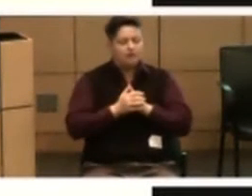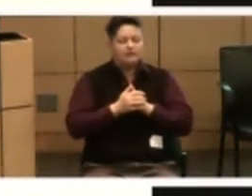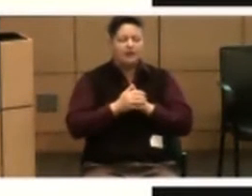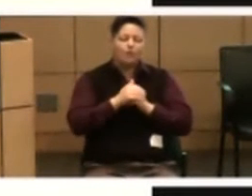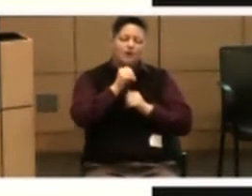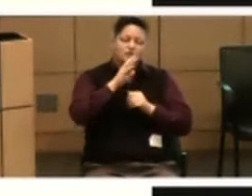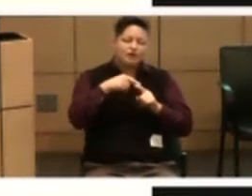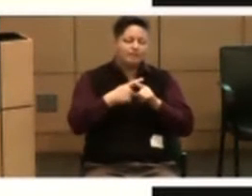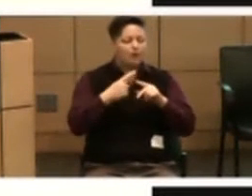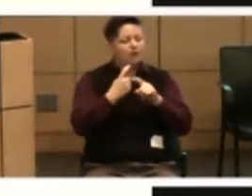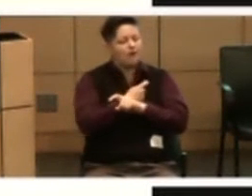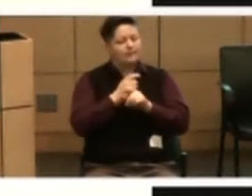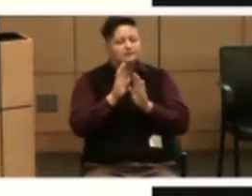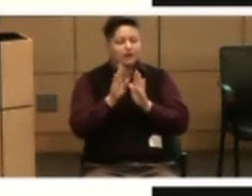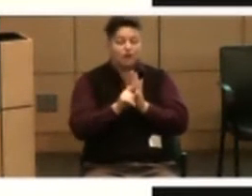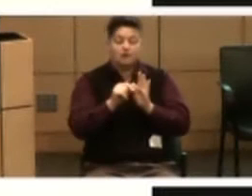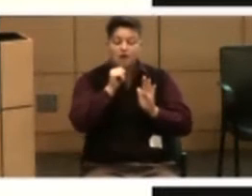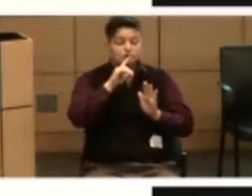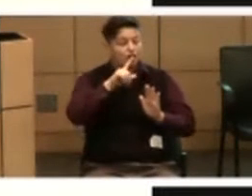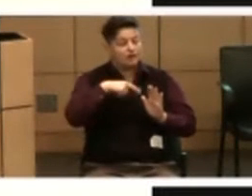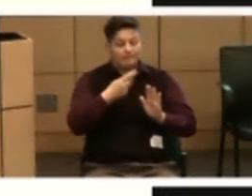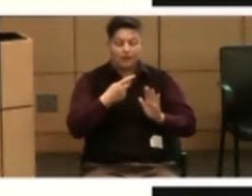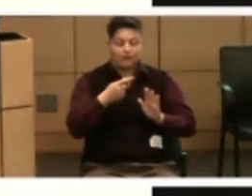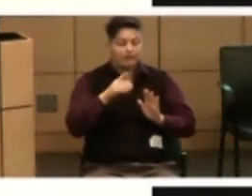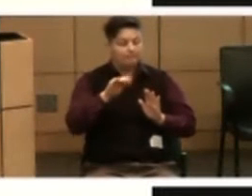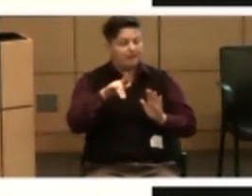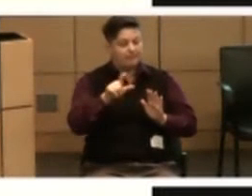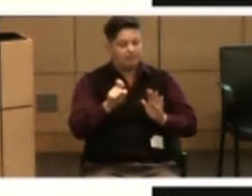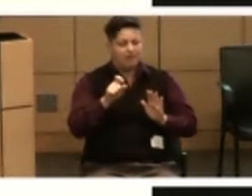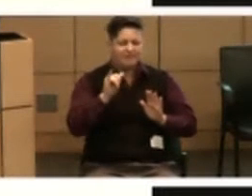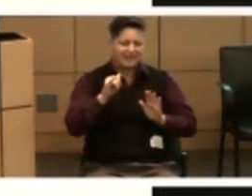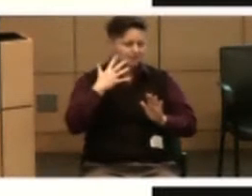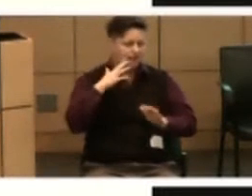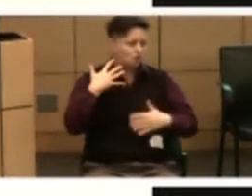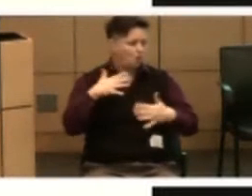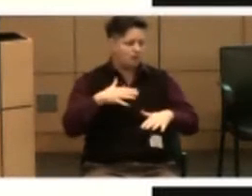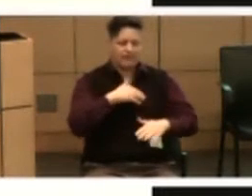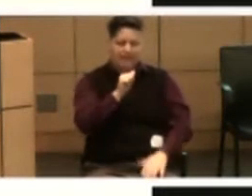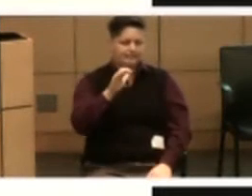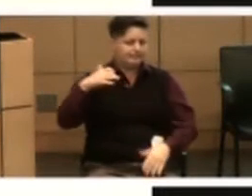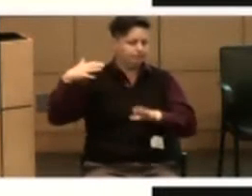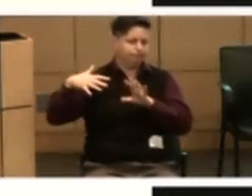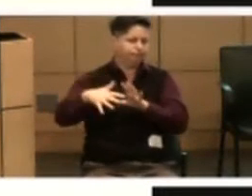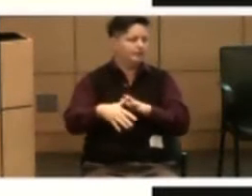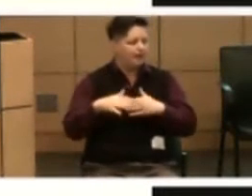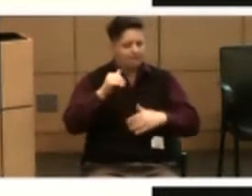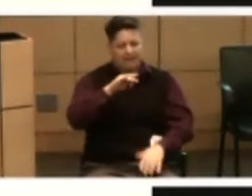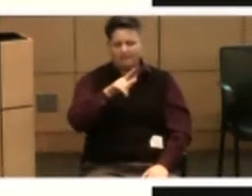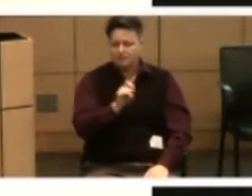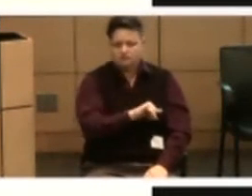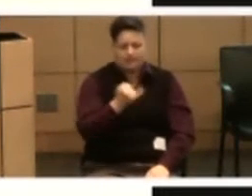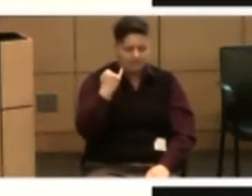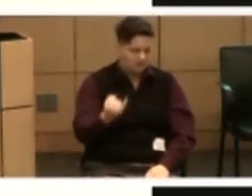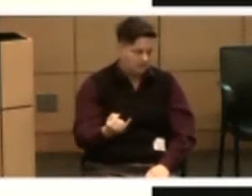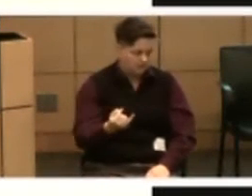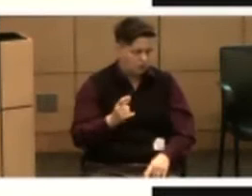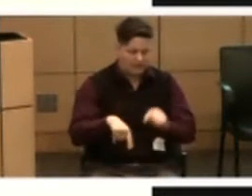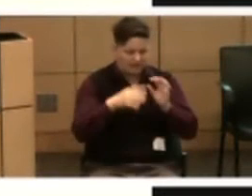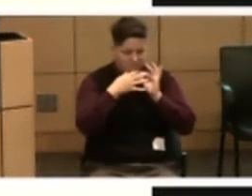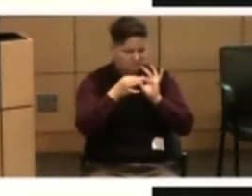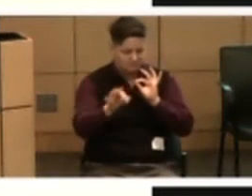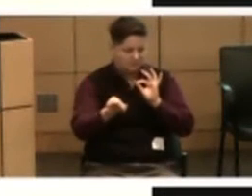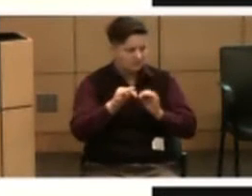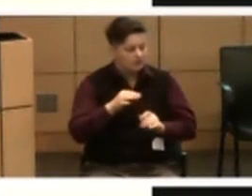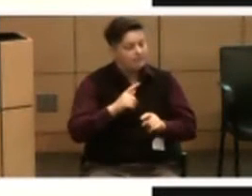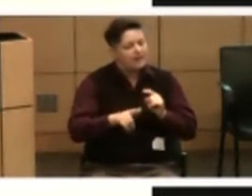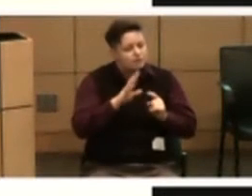which often has 8, 10. That actually acts a lot like noise. You can't make out the individual speech streams. What I'm talking about is when you have a small number of